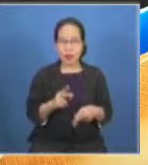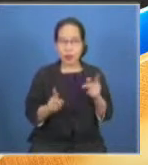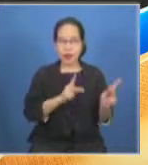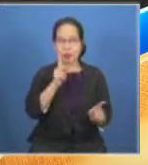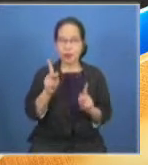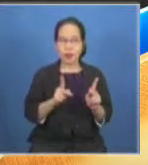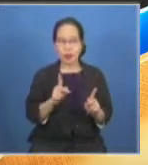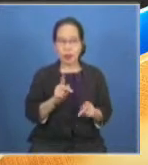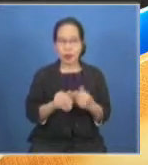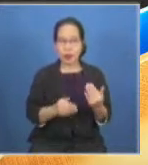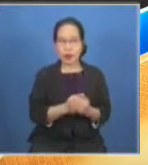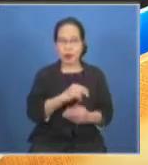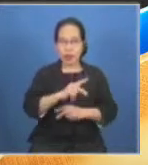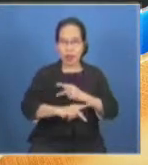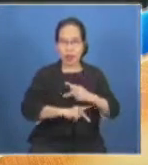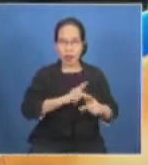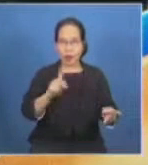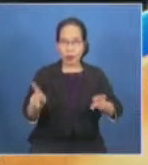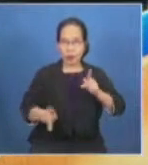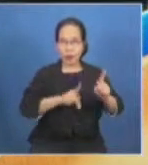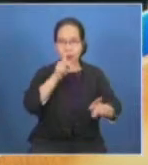that